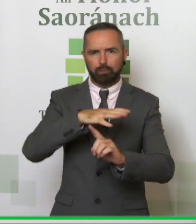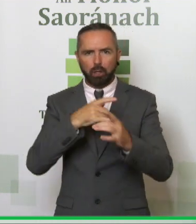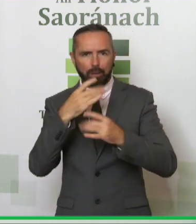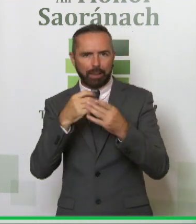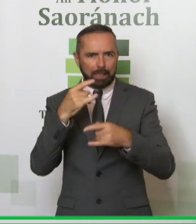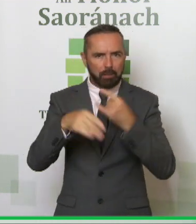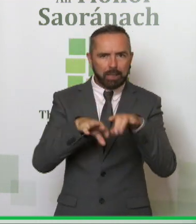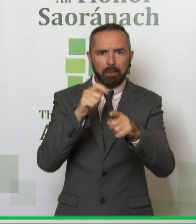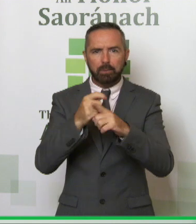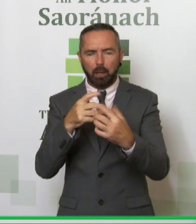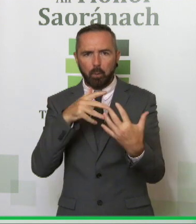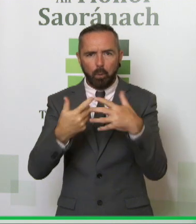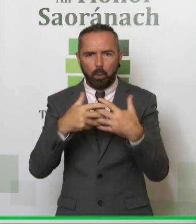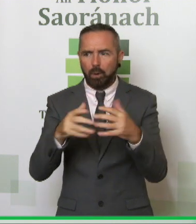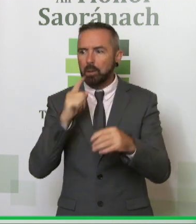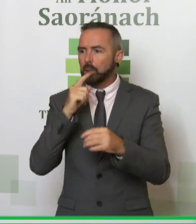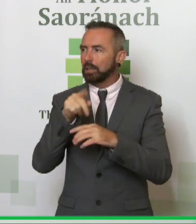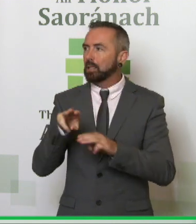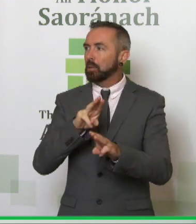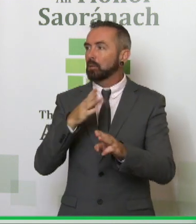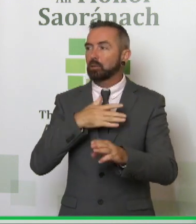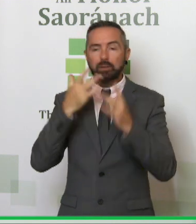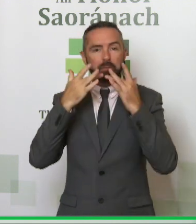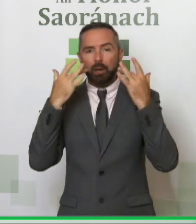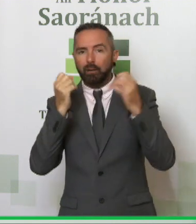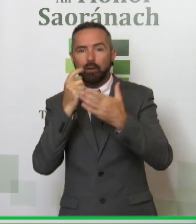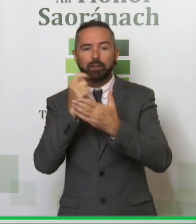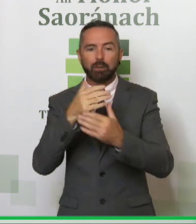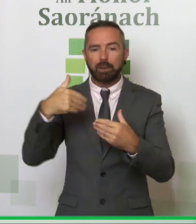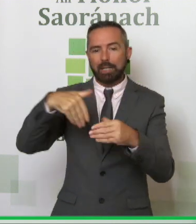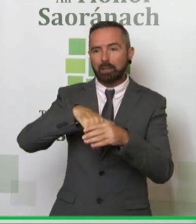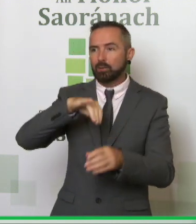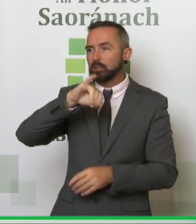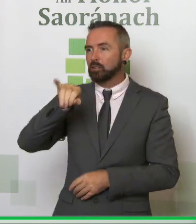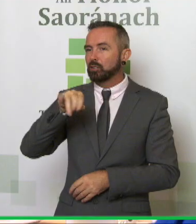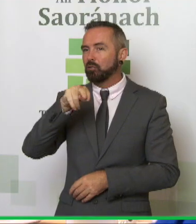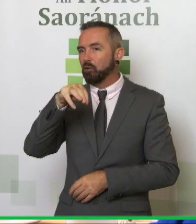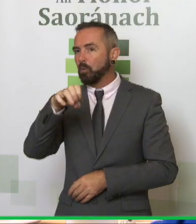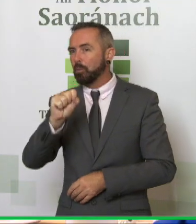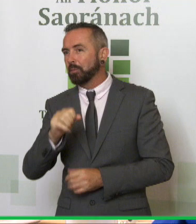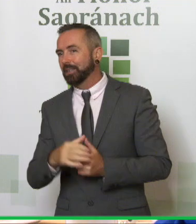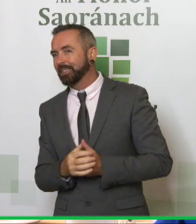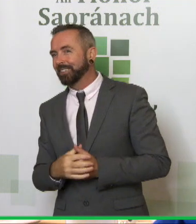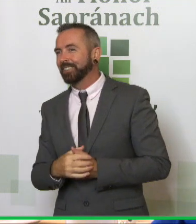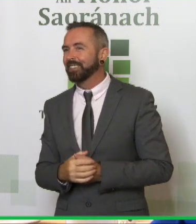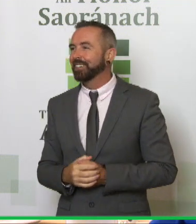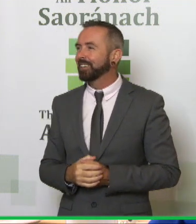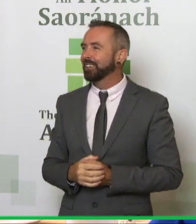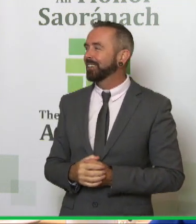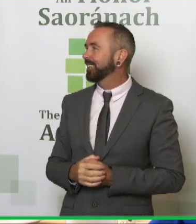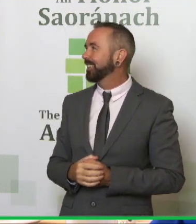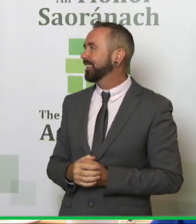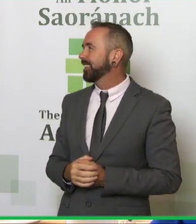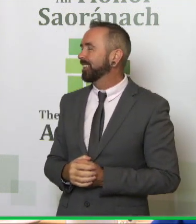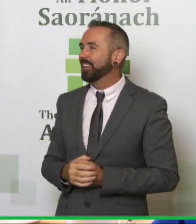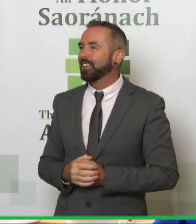running around. These guys just permanently going around with a smile, including Jerome as well. Sorry. there he is.